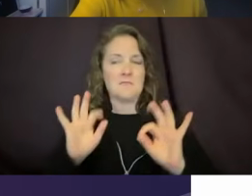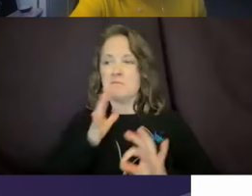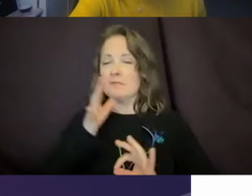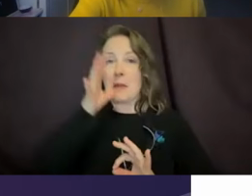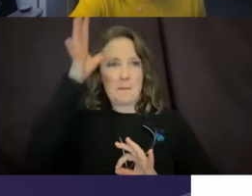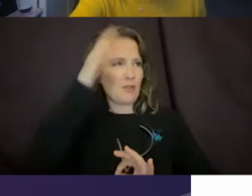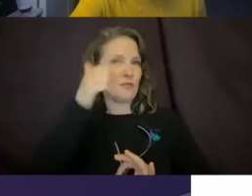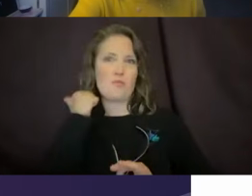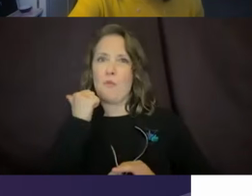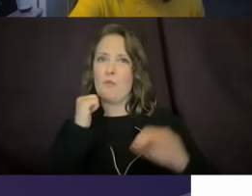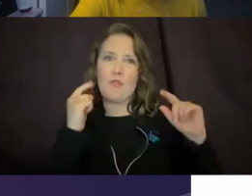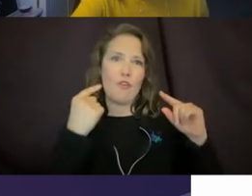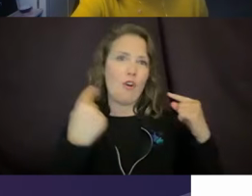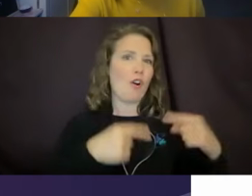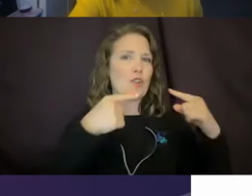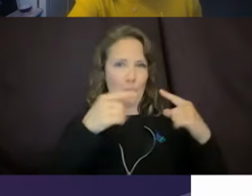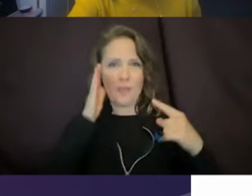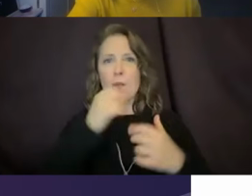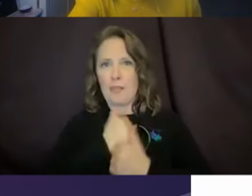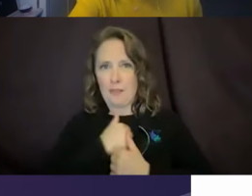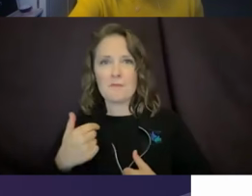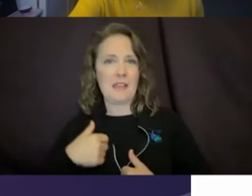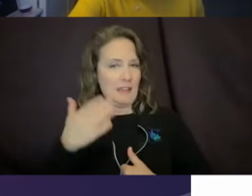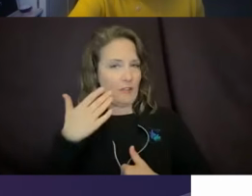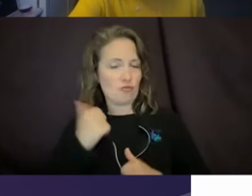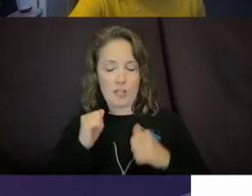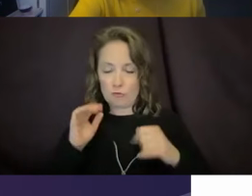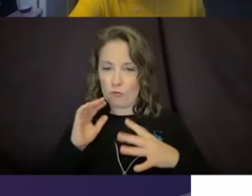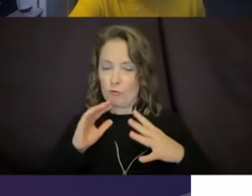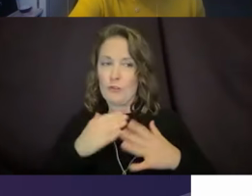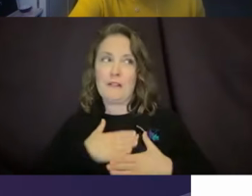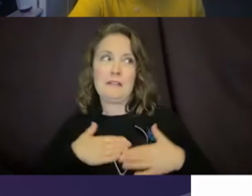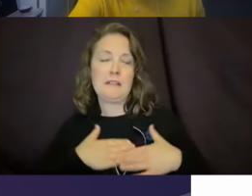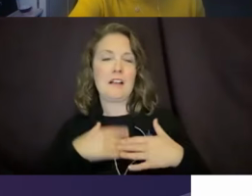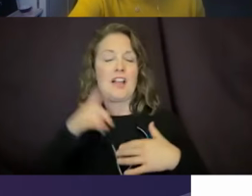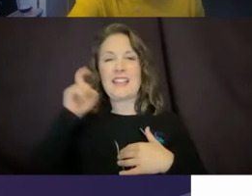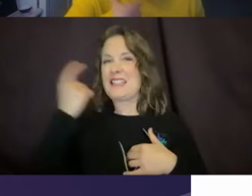won't argue anymore and they'll love me and all these things too. Or maybe they just need something